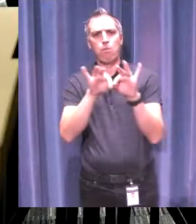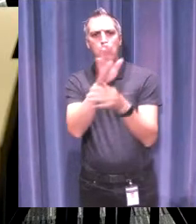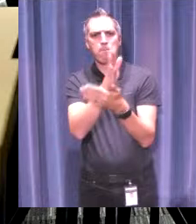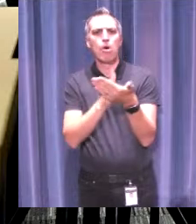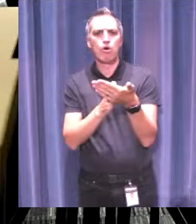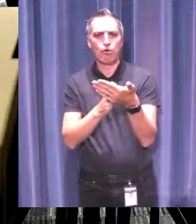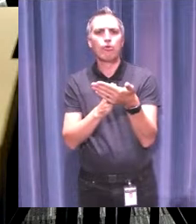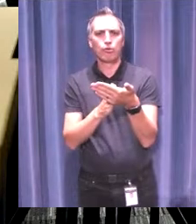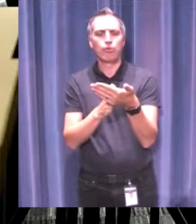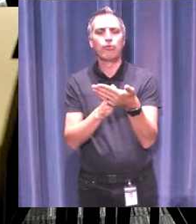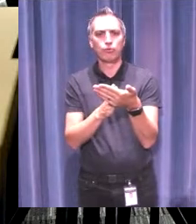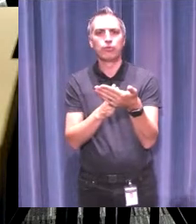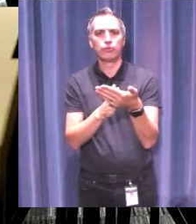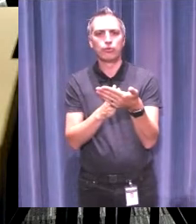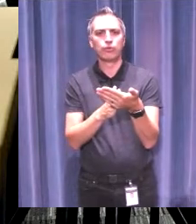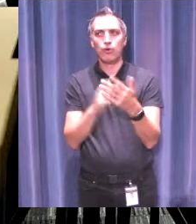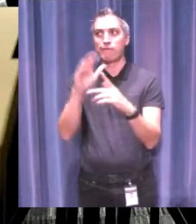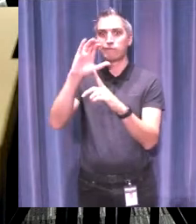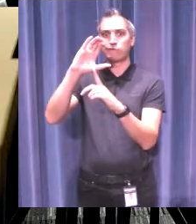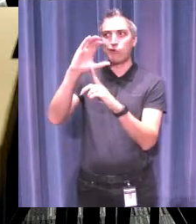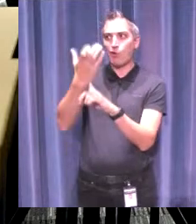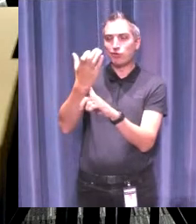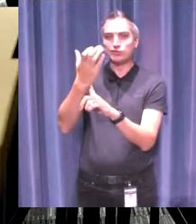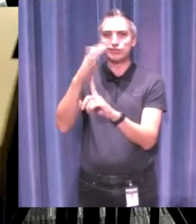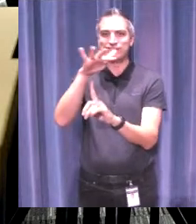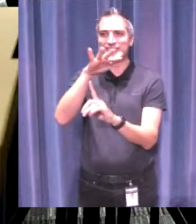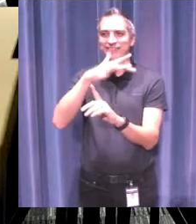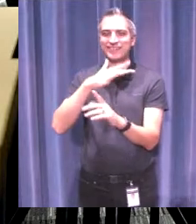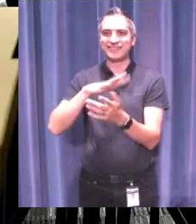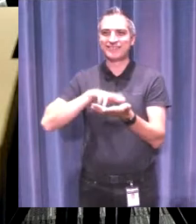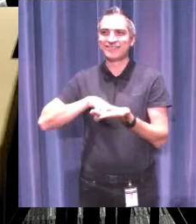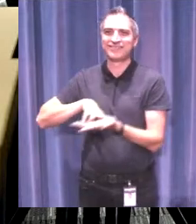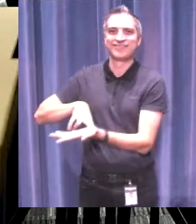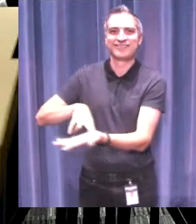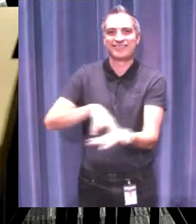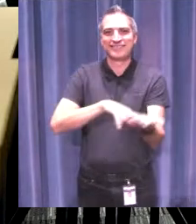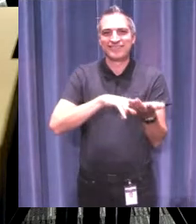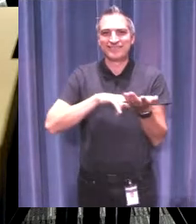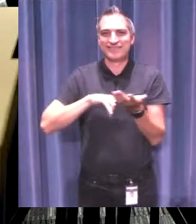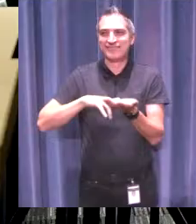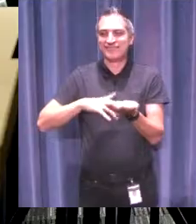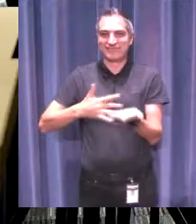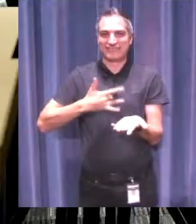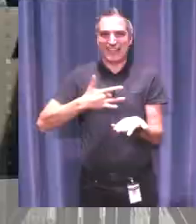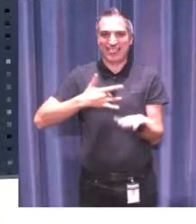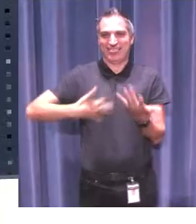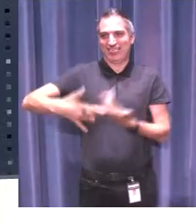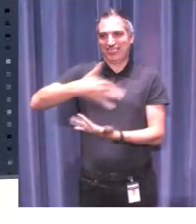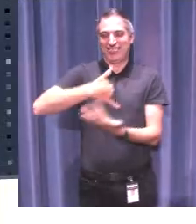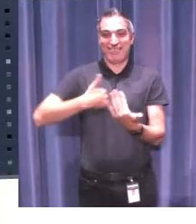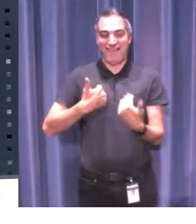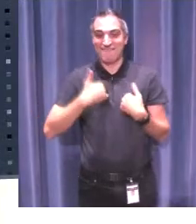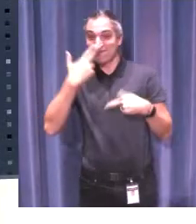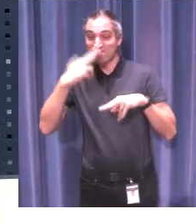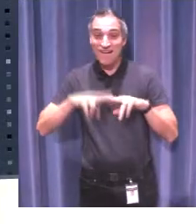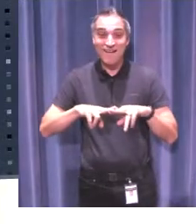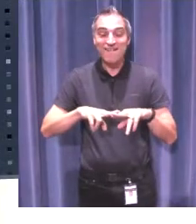the culture and the atmosphere, and I think having fun